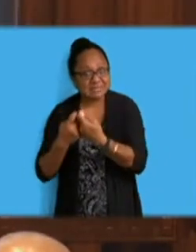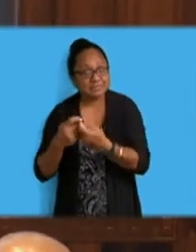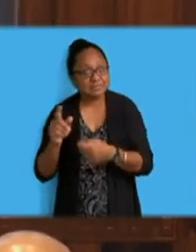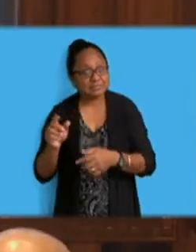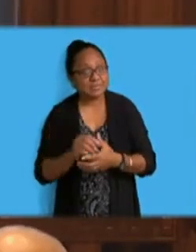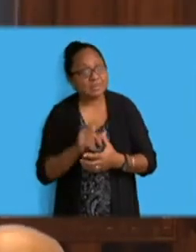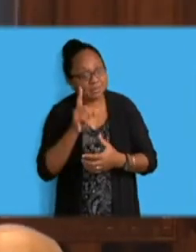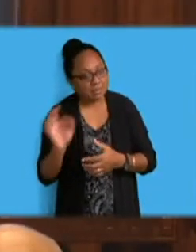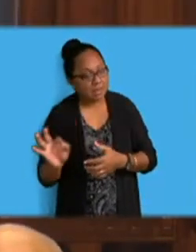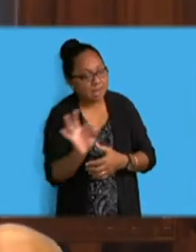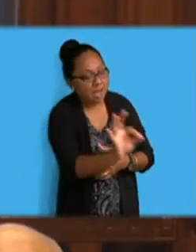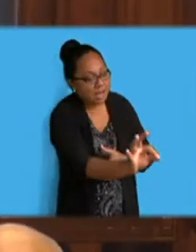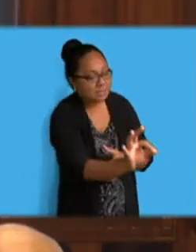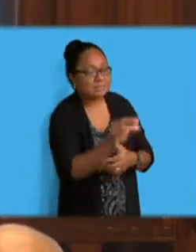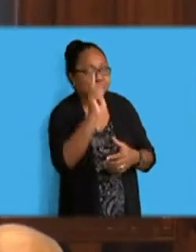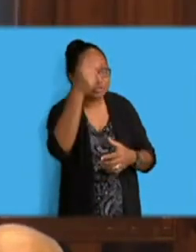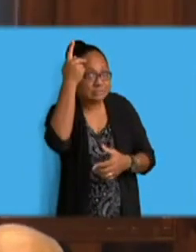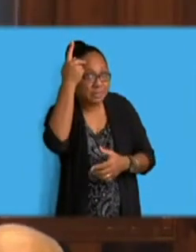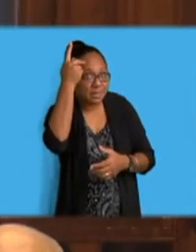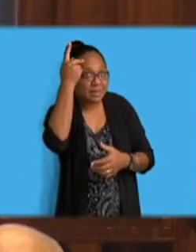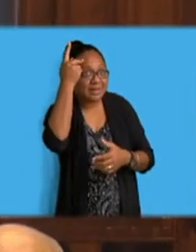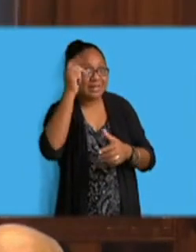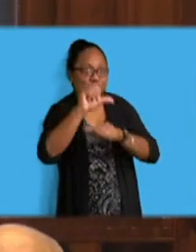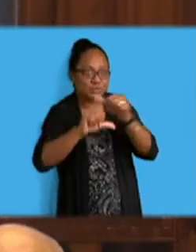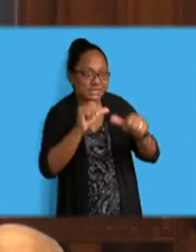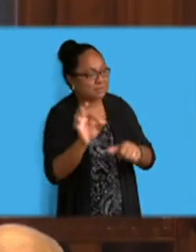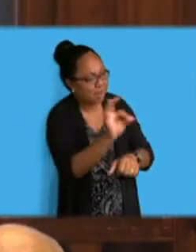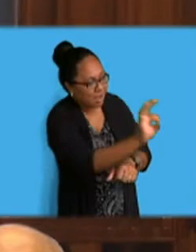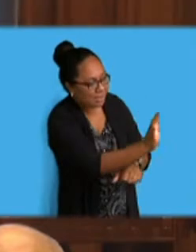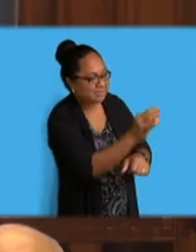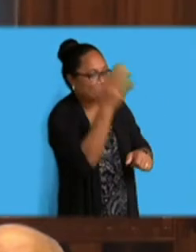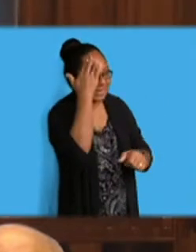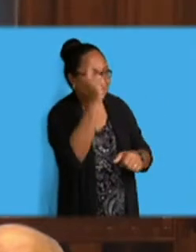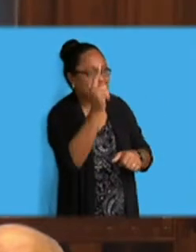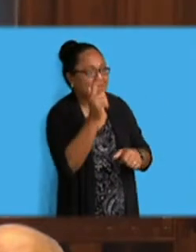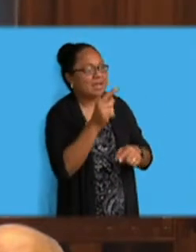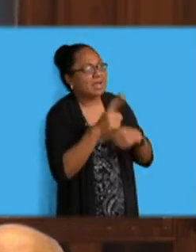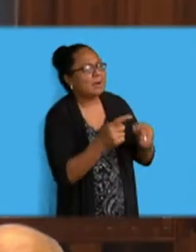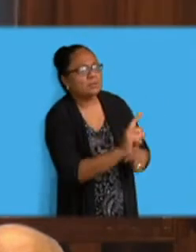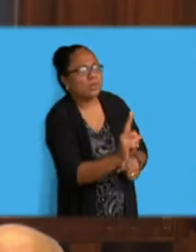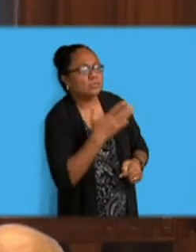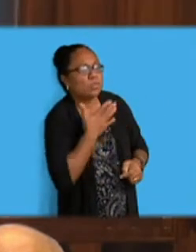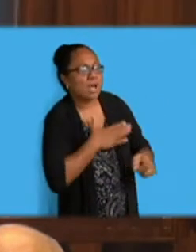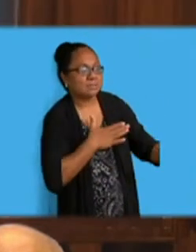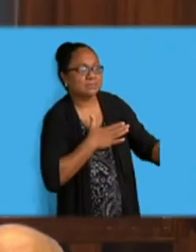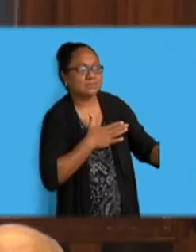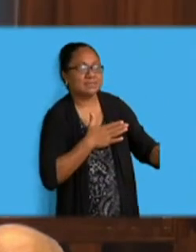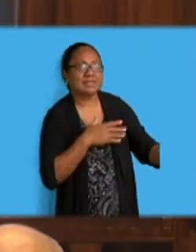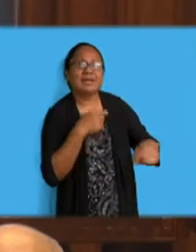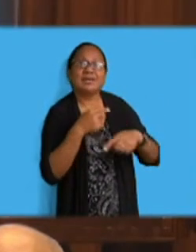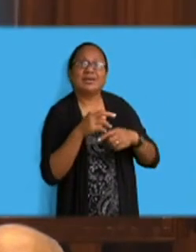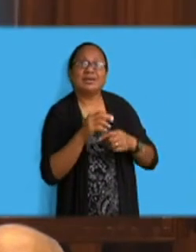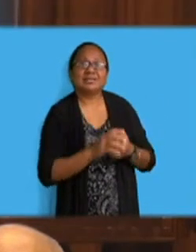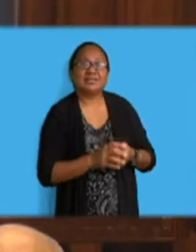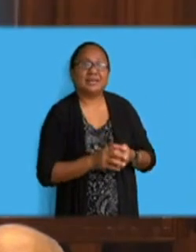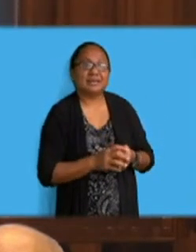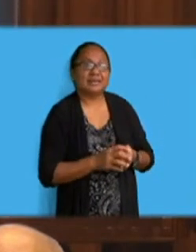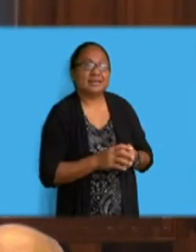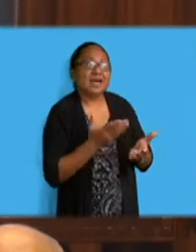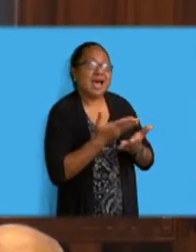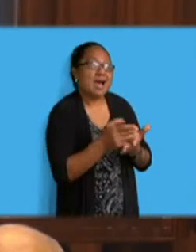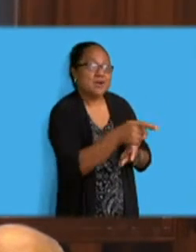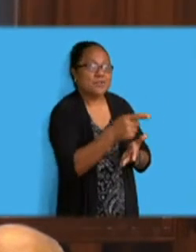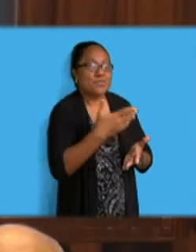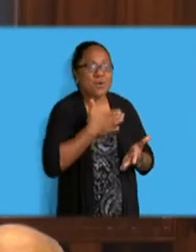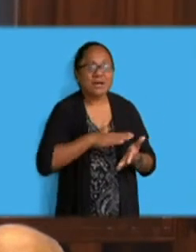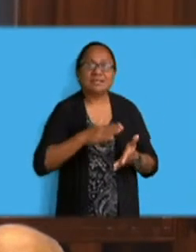to ask the Principals Association or Head Teachers Association about the expectation from head teachers or principals, the leaders, the